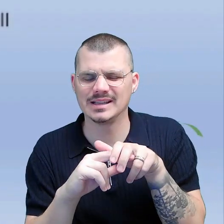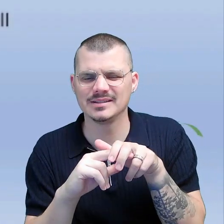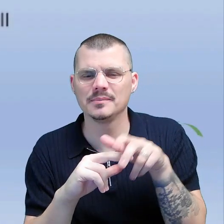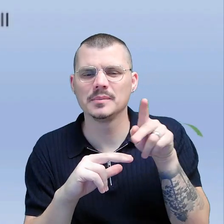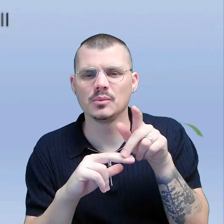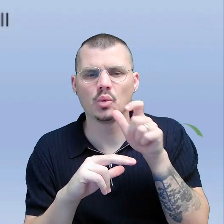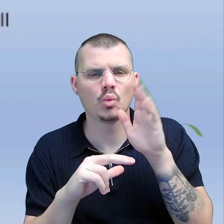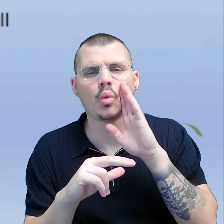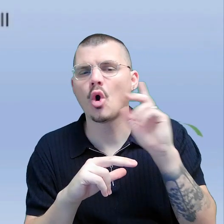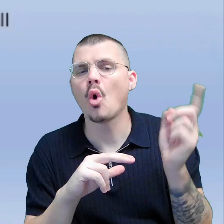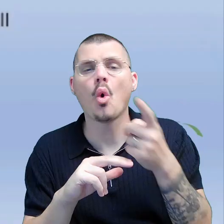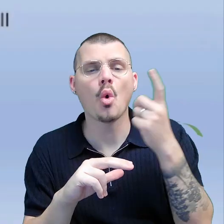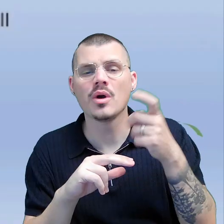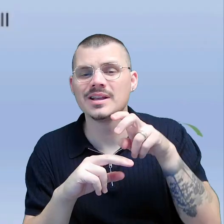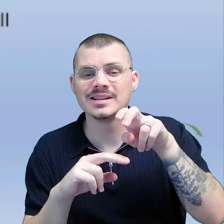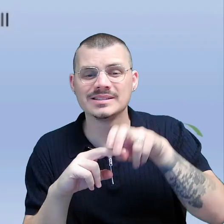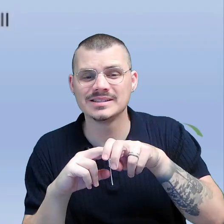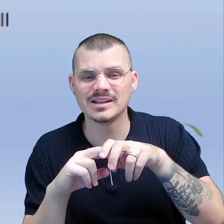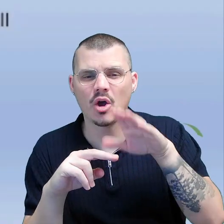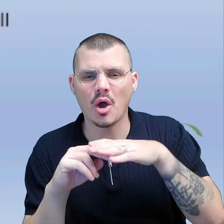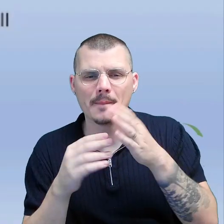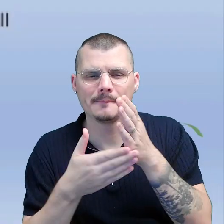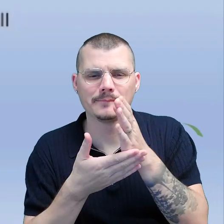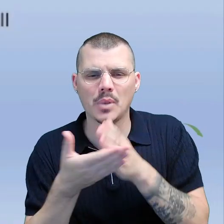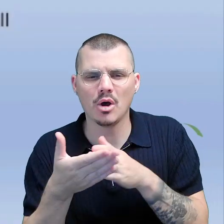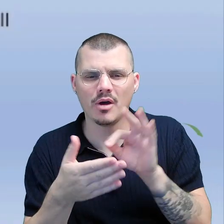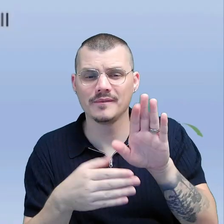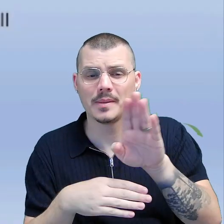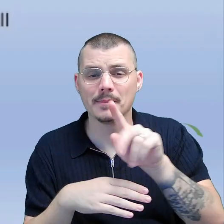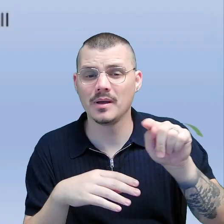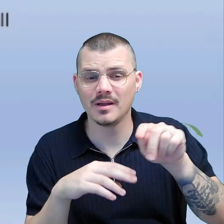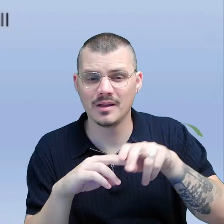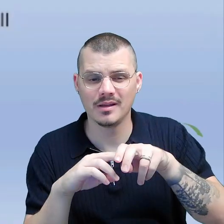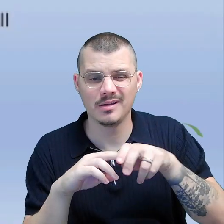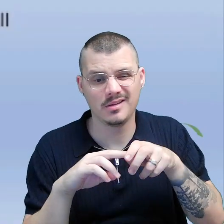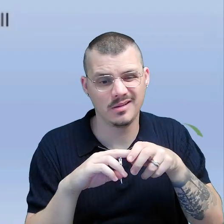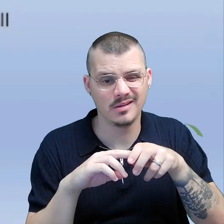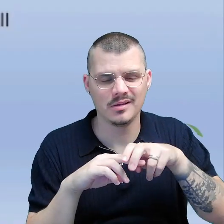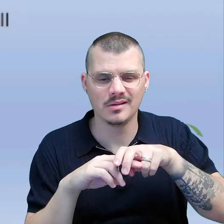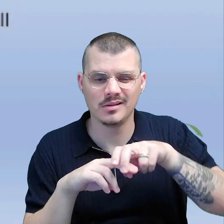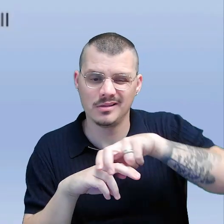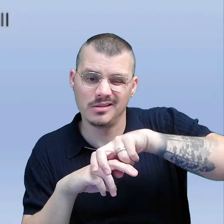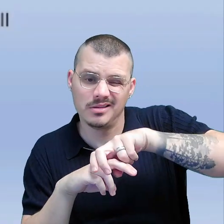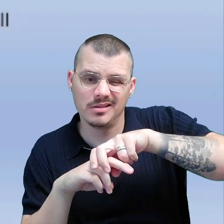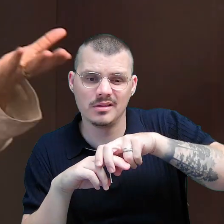People that will only sit on part of their butt.